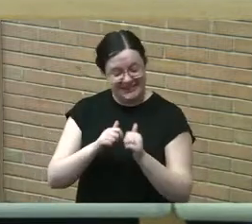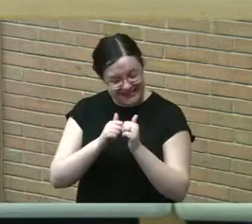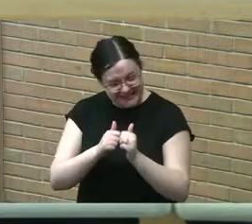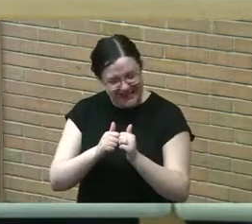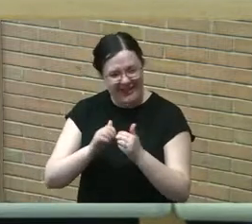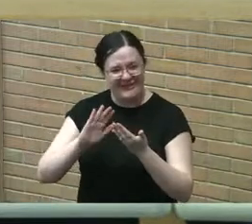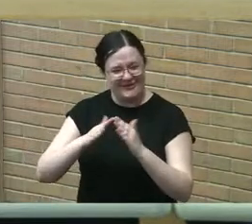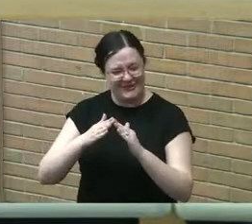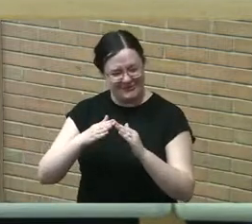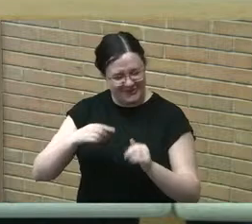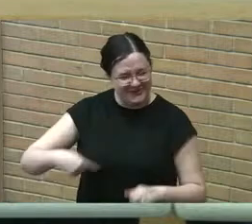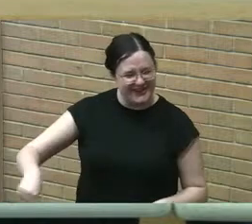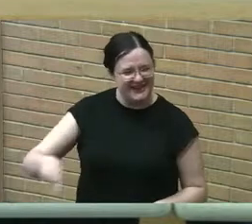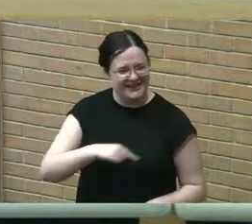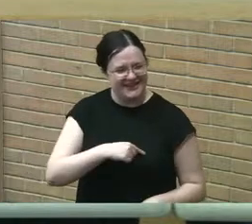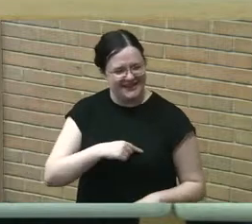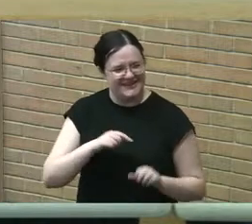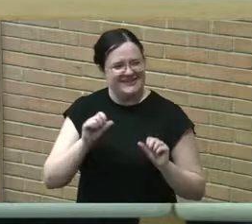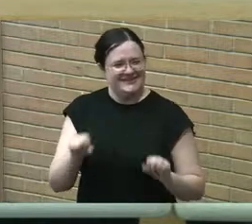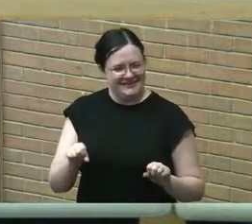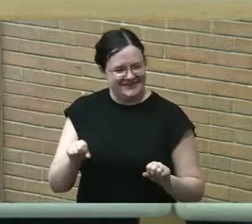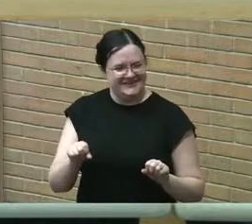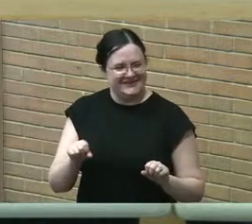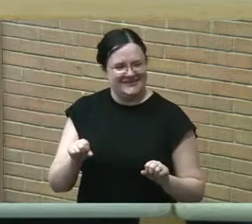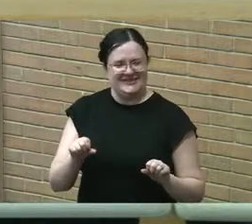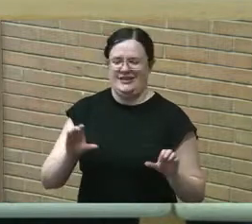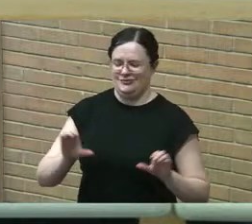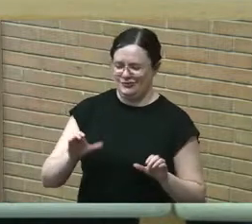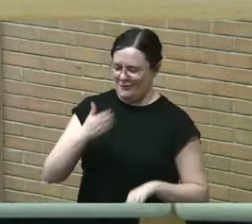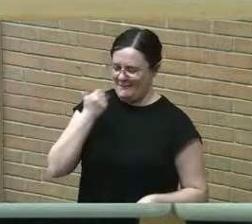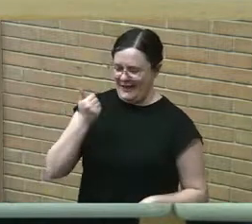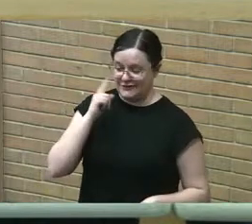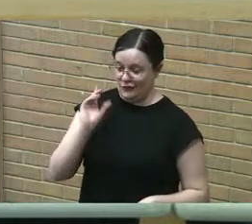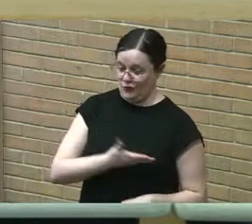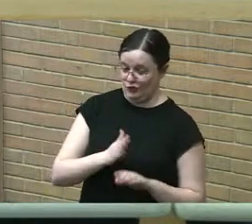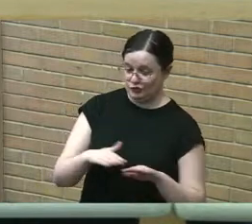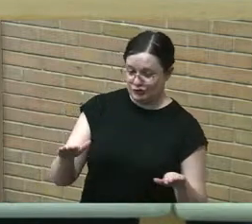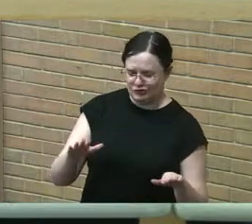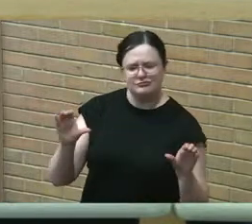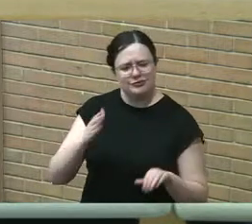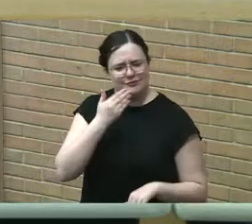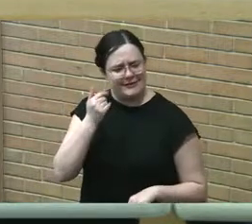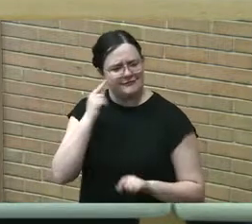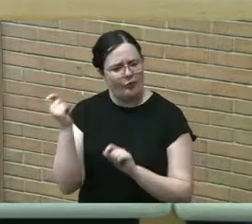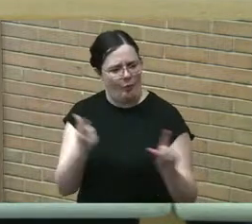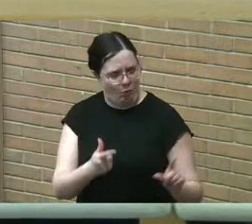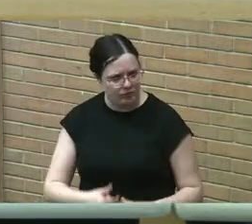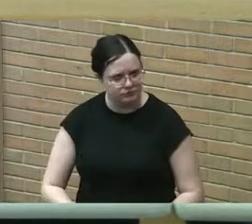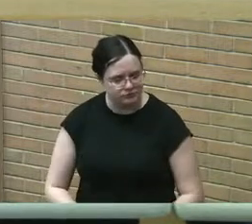to be the best for our children and for all of us.